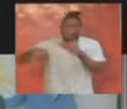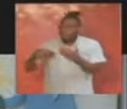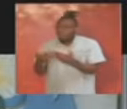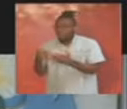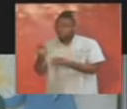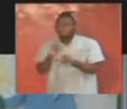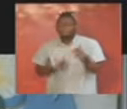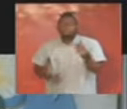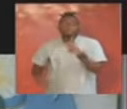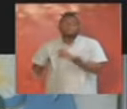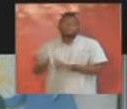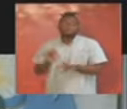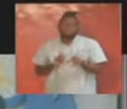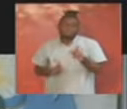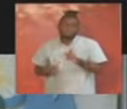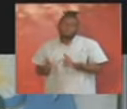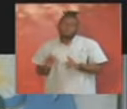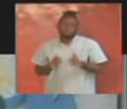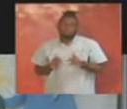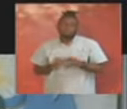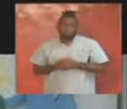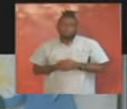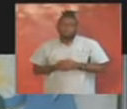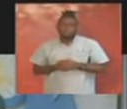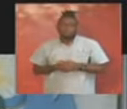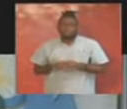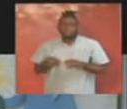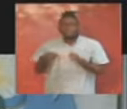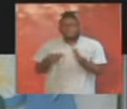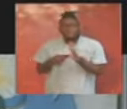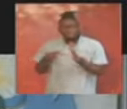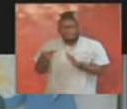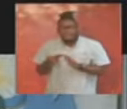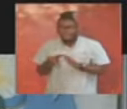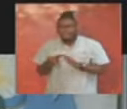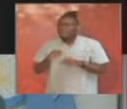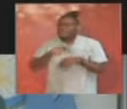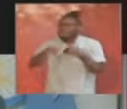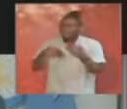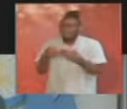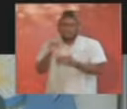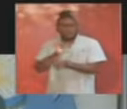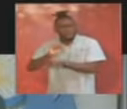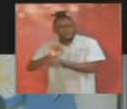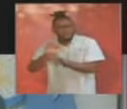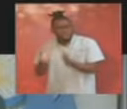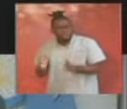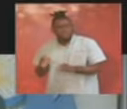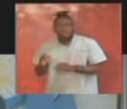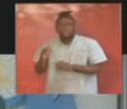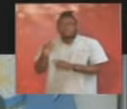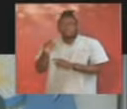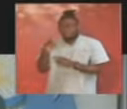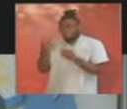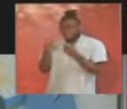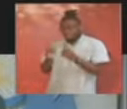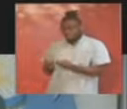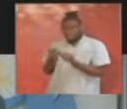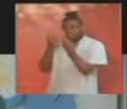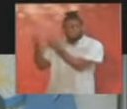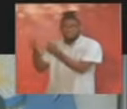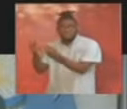stakeholders, whether it be the hoteliers, the tour operators, etc., we are having discussions with them.